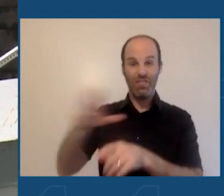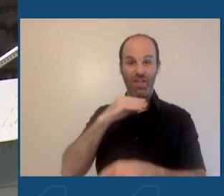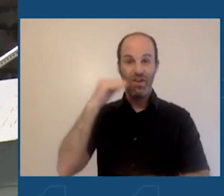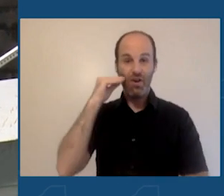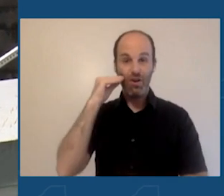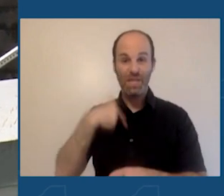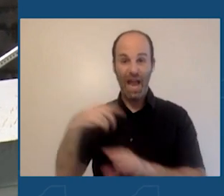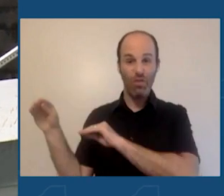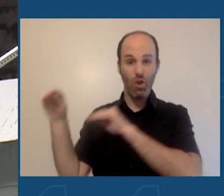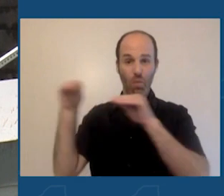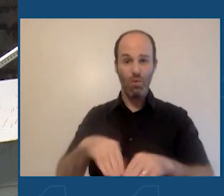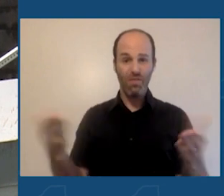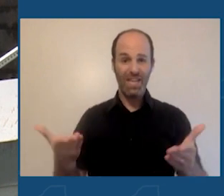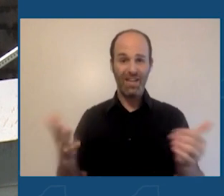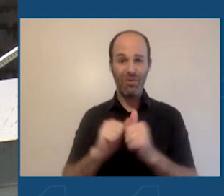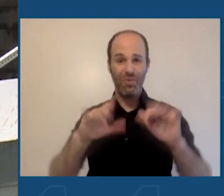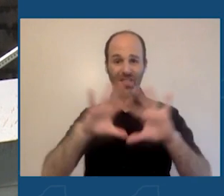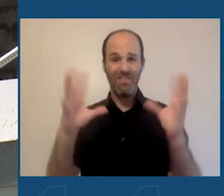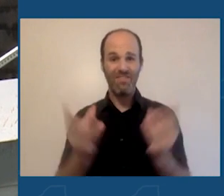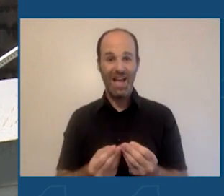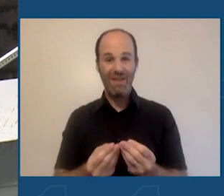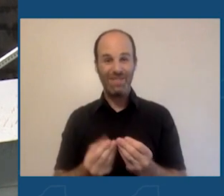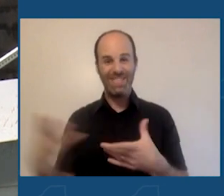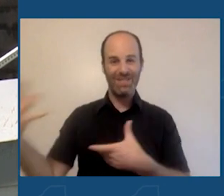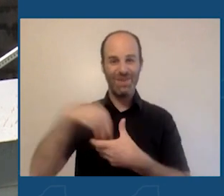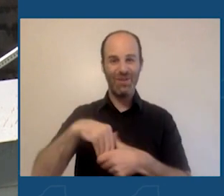families to become part of our community.